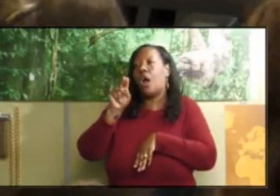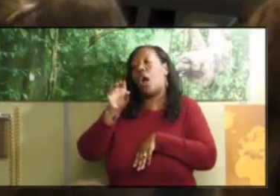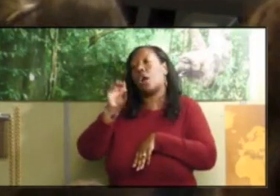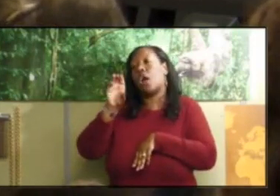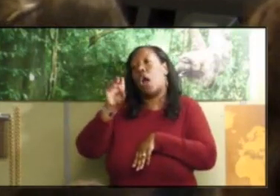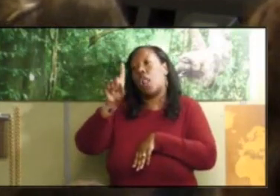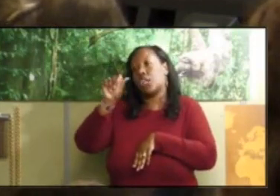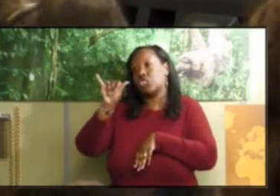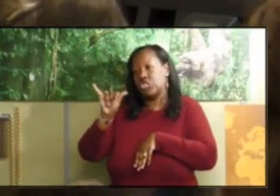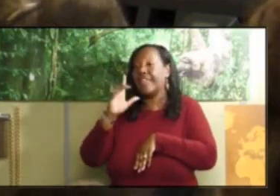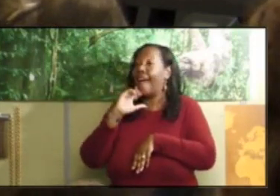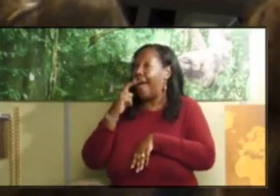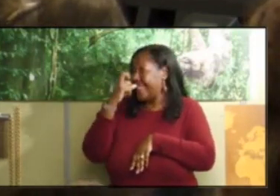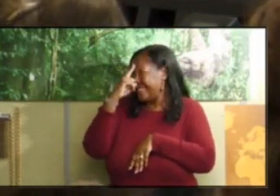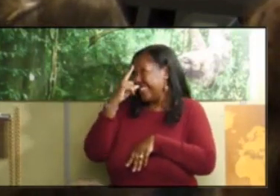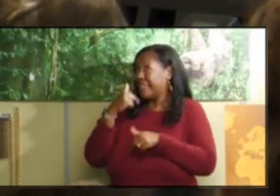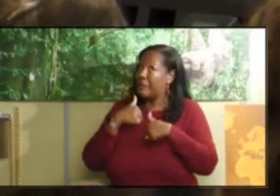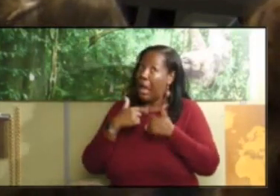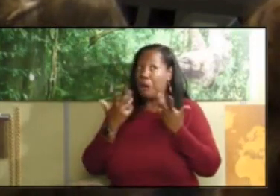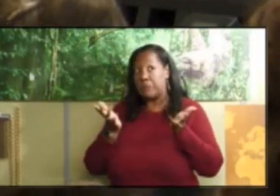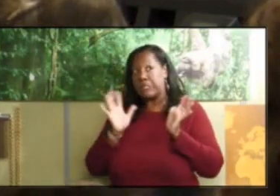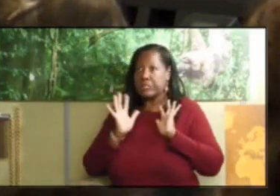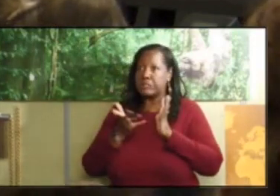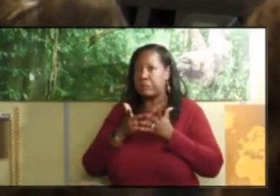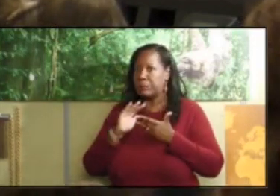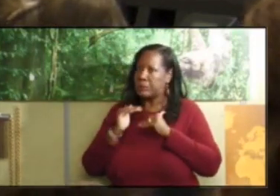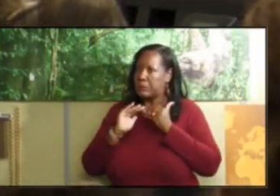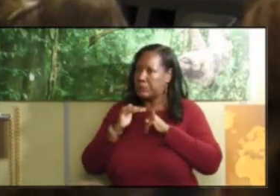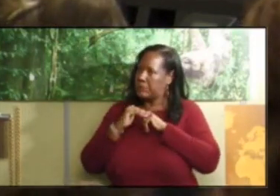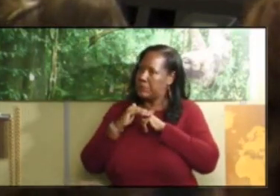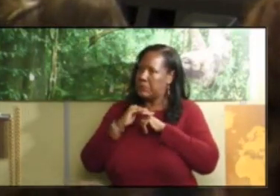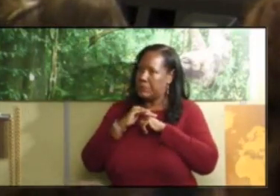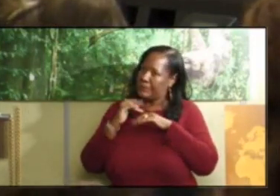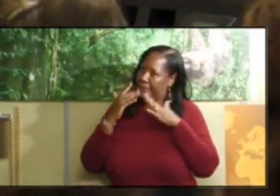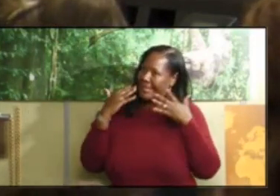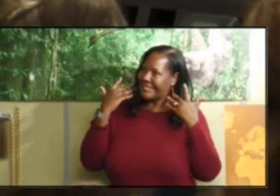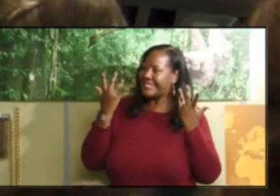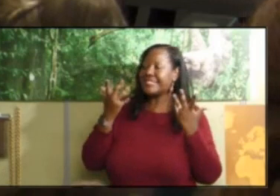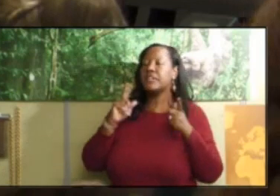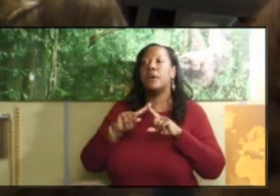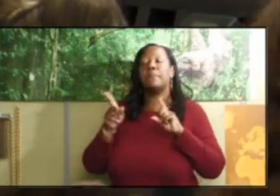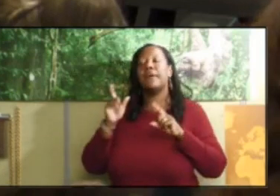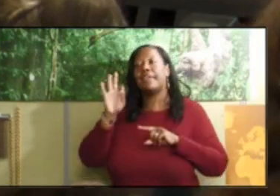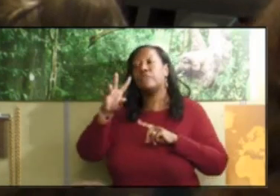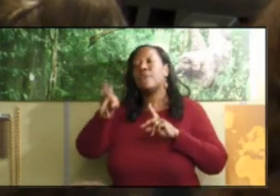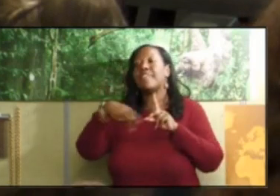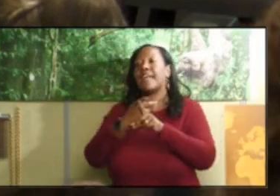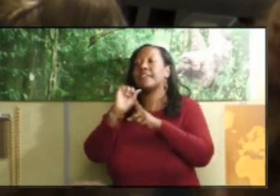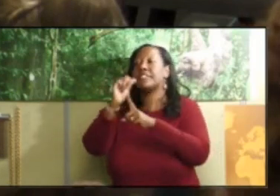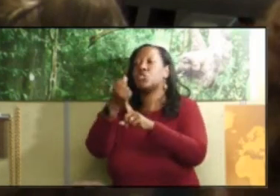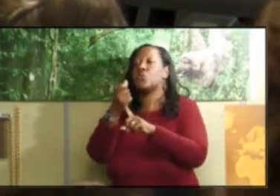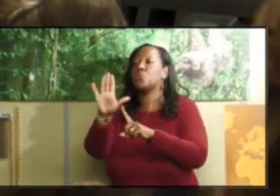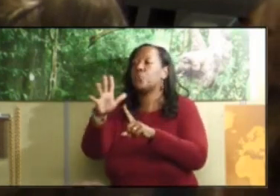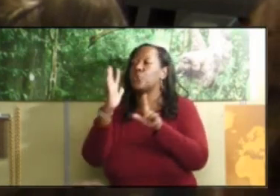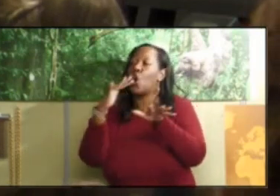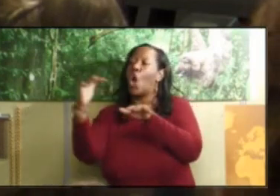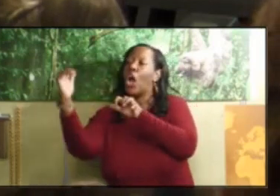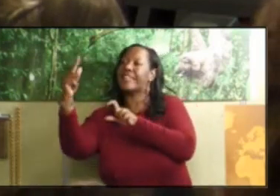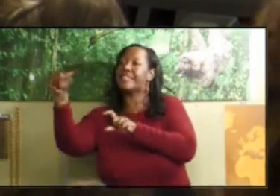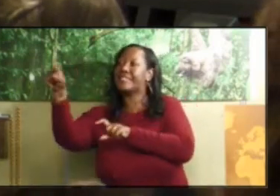I at least was pleasant when speaking with them. But if you have a situation like that, you can go ahead